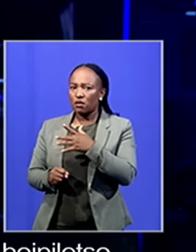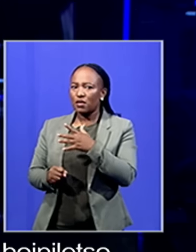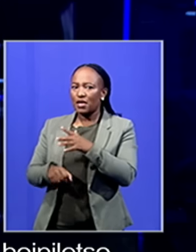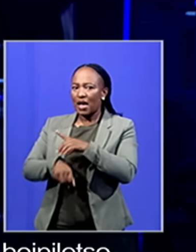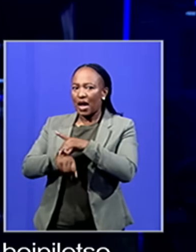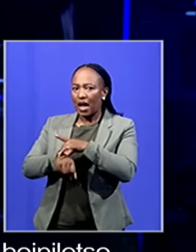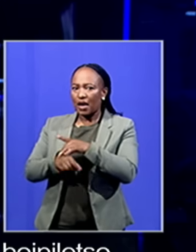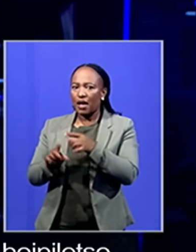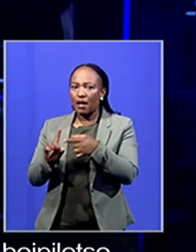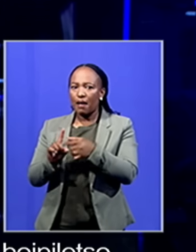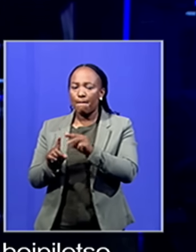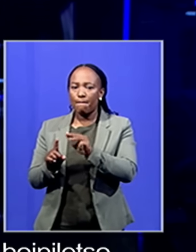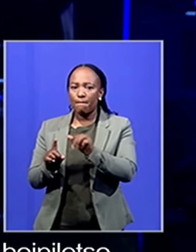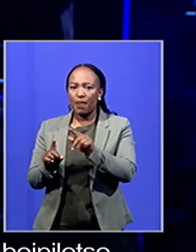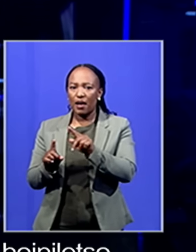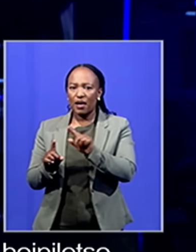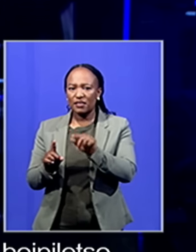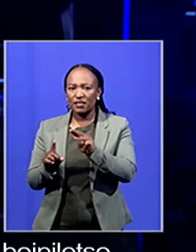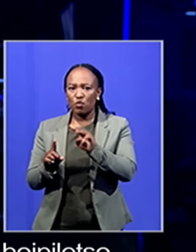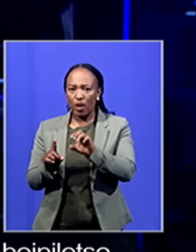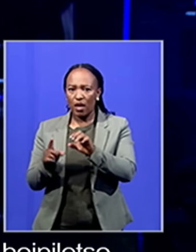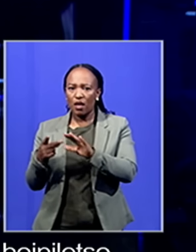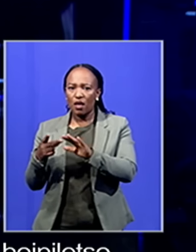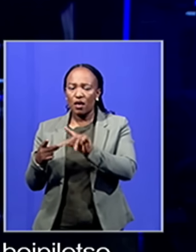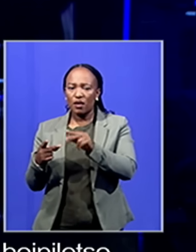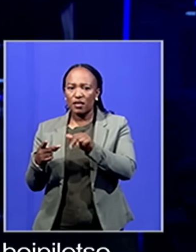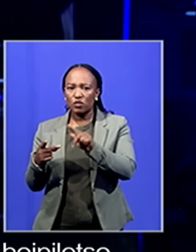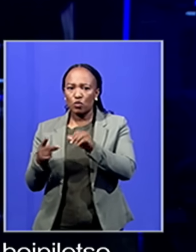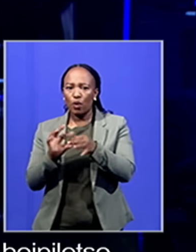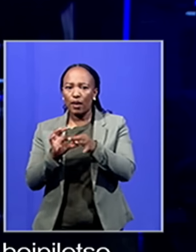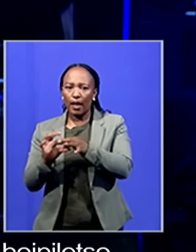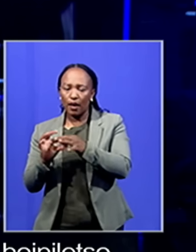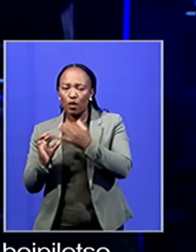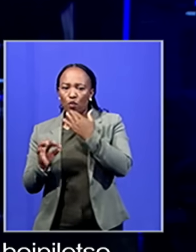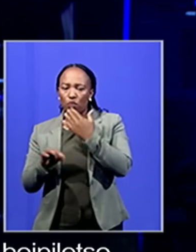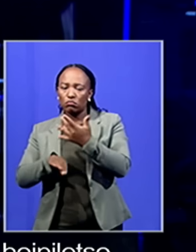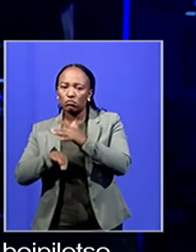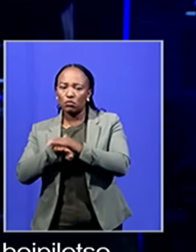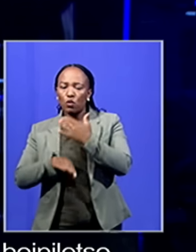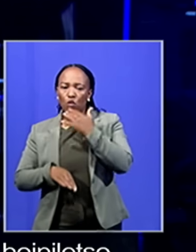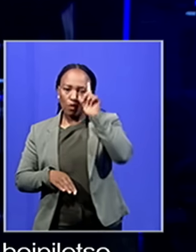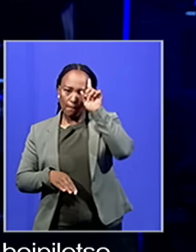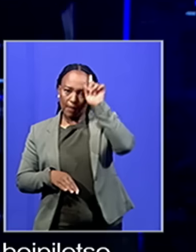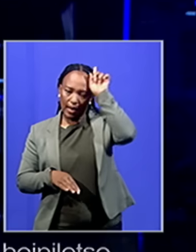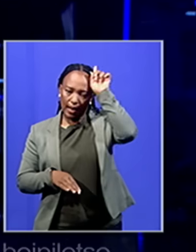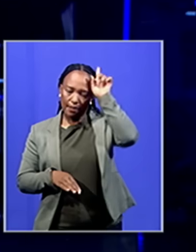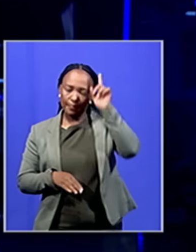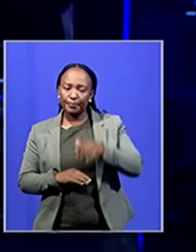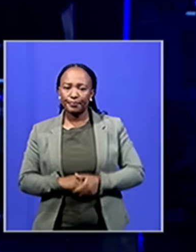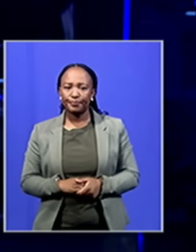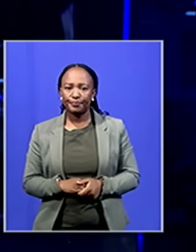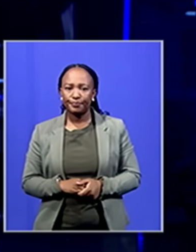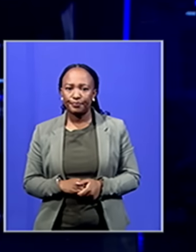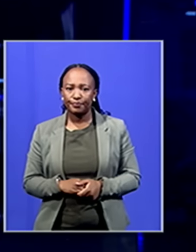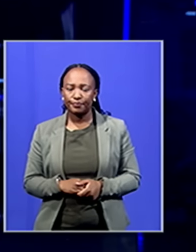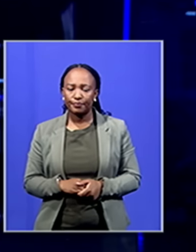ngaka Makaziwe Mandela le Christo Brand e amanang le mofu mopresidente wa mehleng Nelson Mandela.